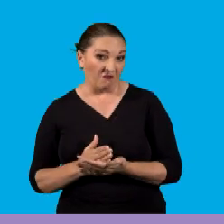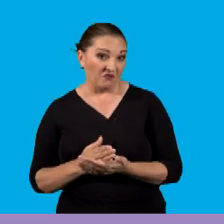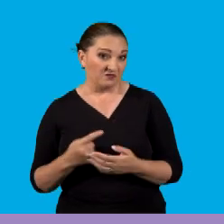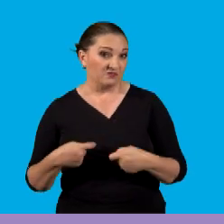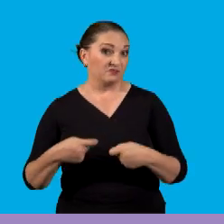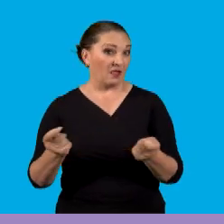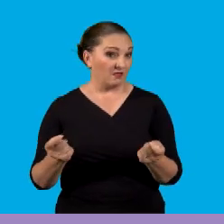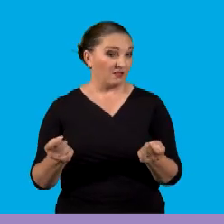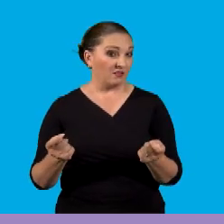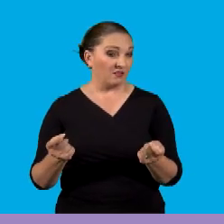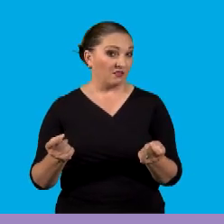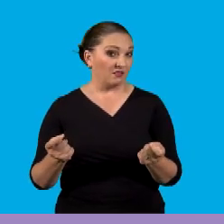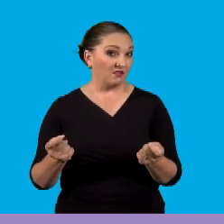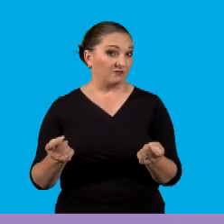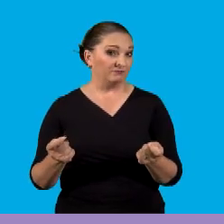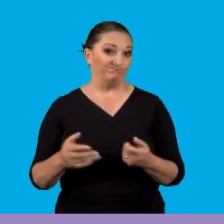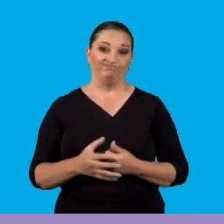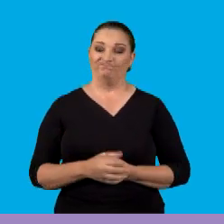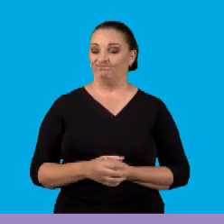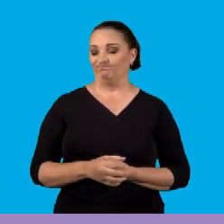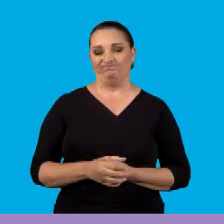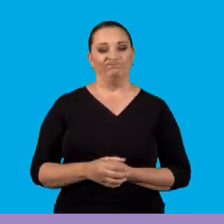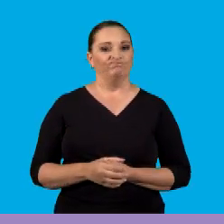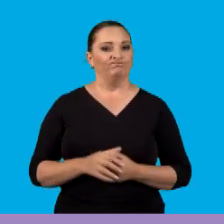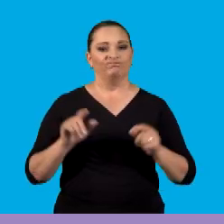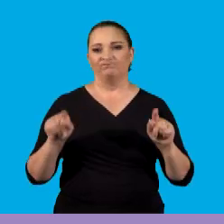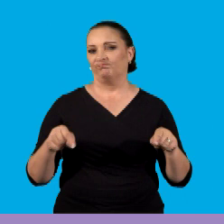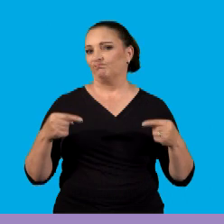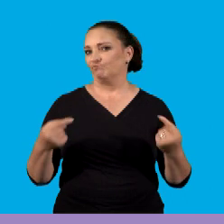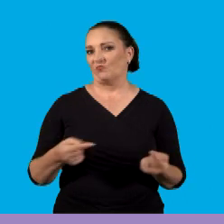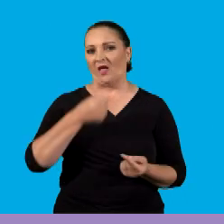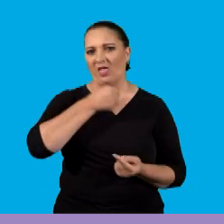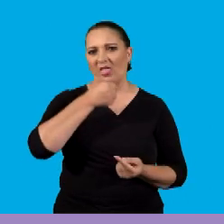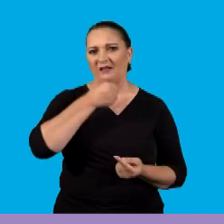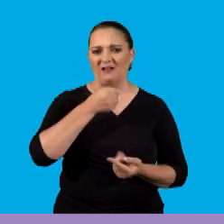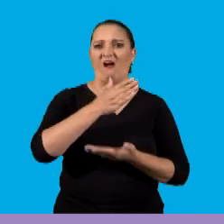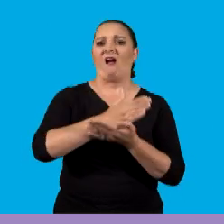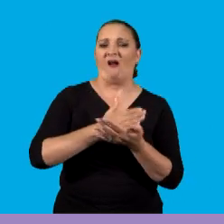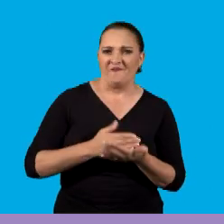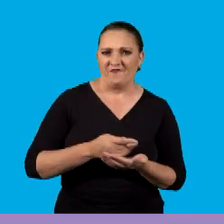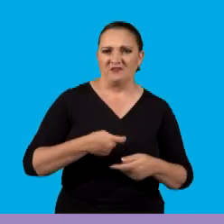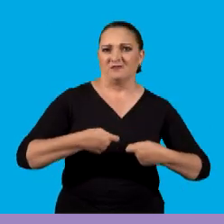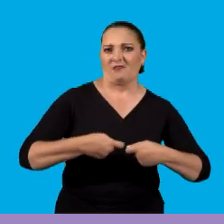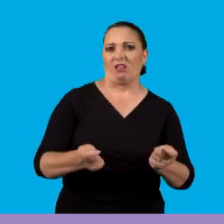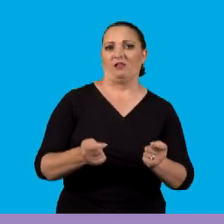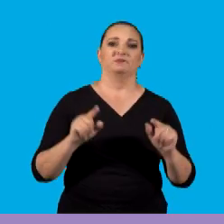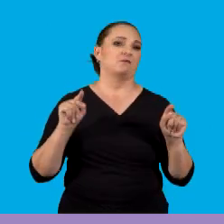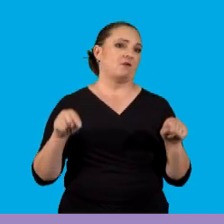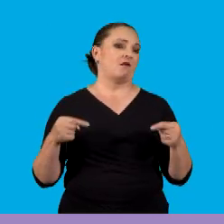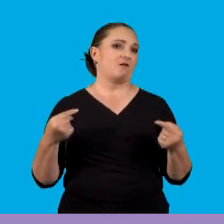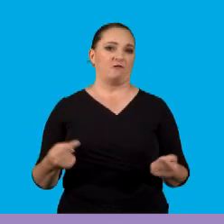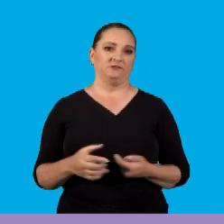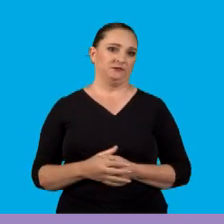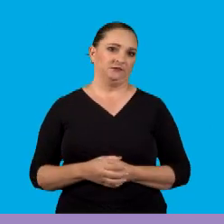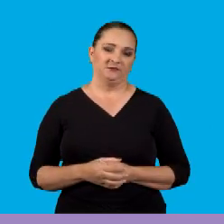and a half number of ice creams on a particular day? Absolutely not. We cannot have fractions when we